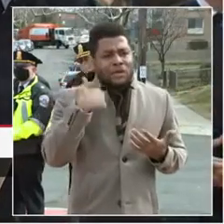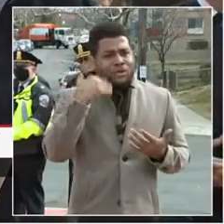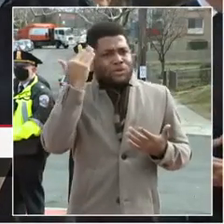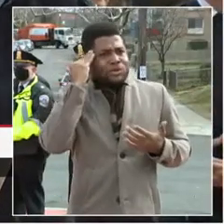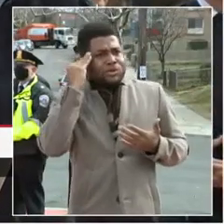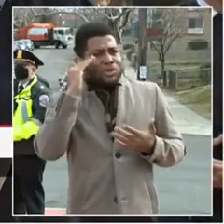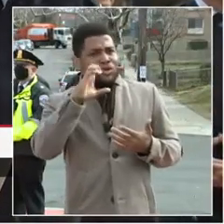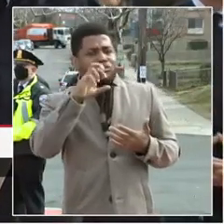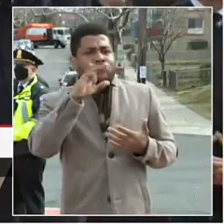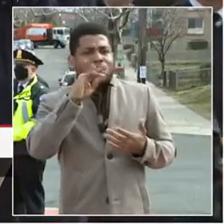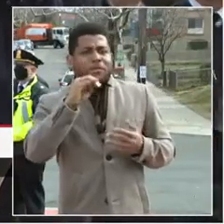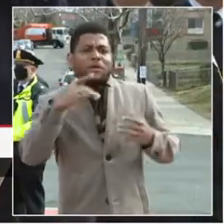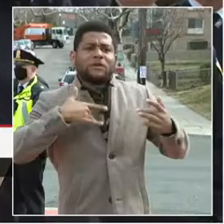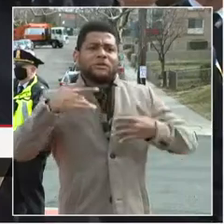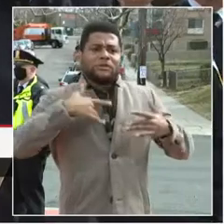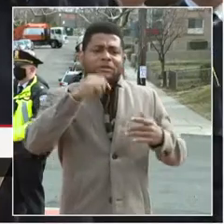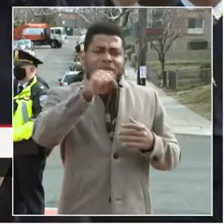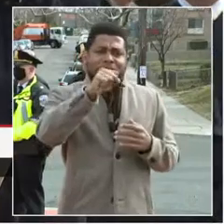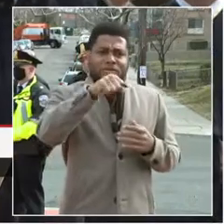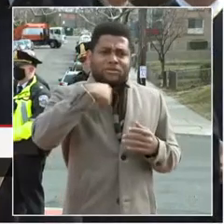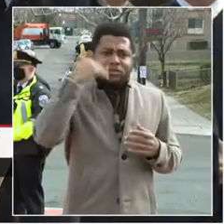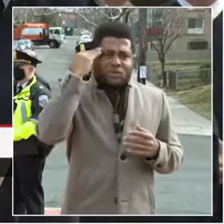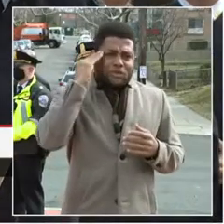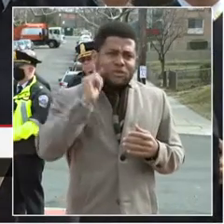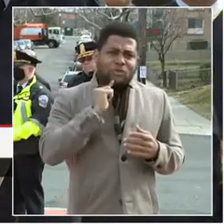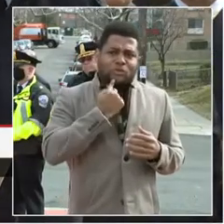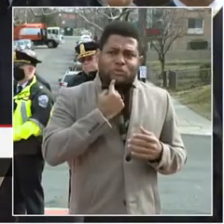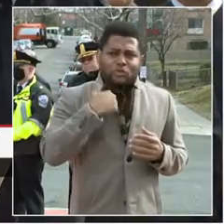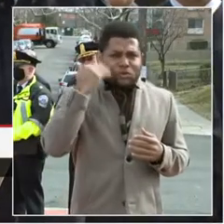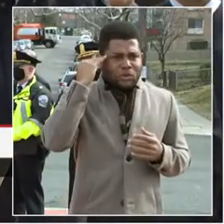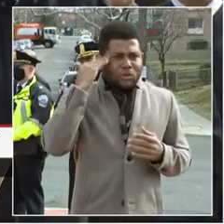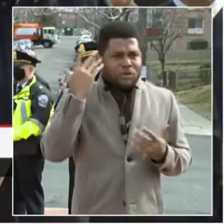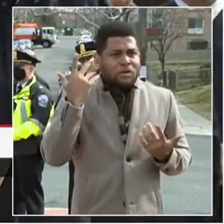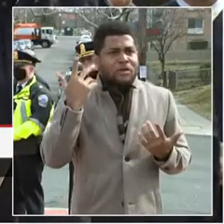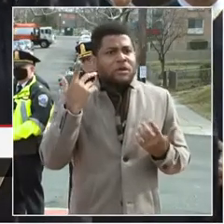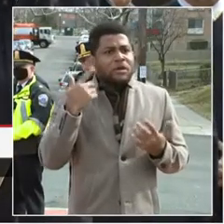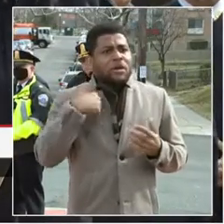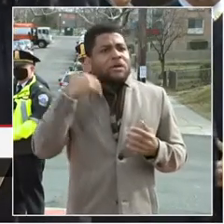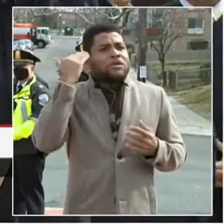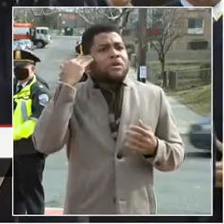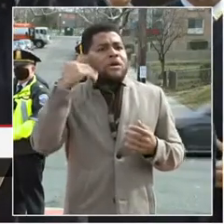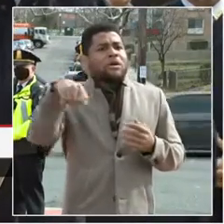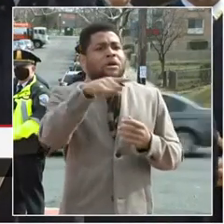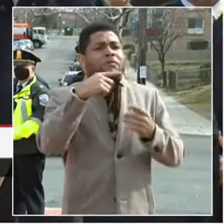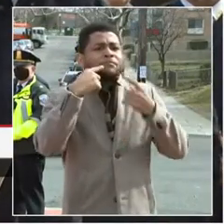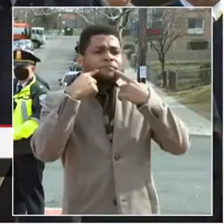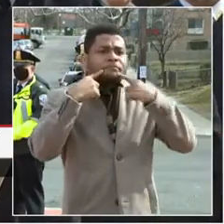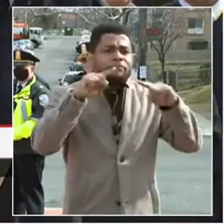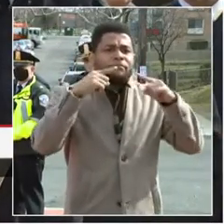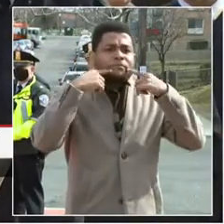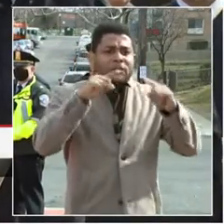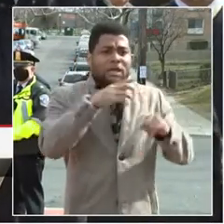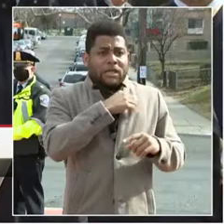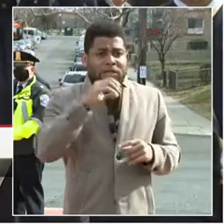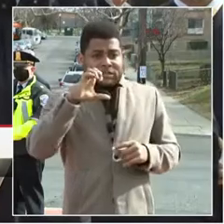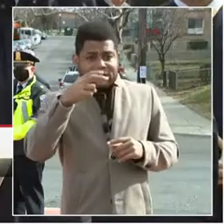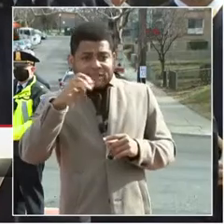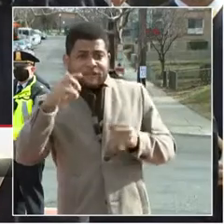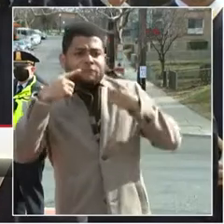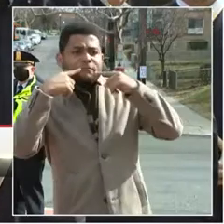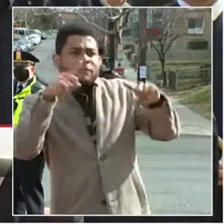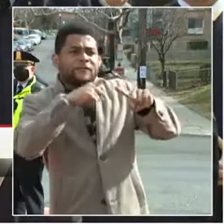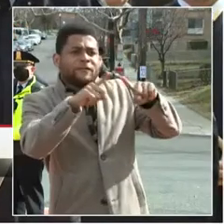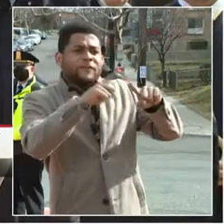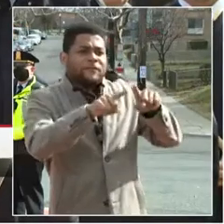concern among residents here in D.C. Obviously, you've been announcing, and the chief's been announcing different things. I was